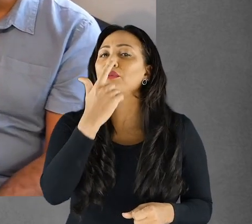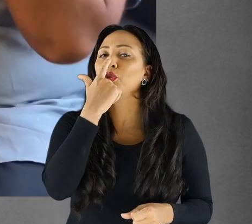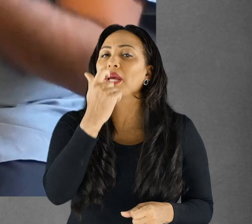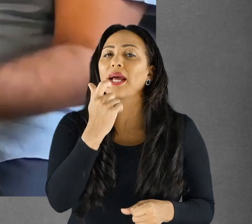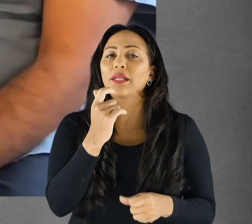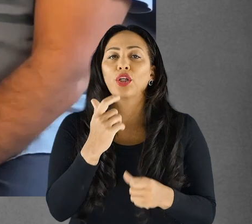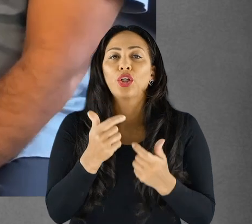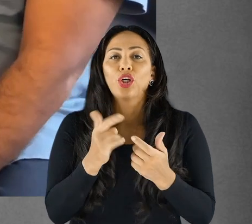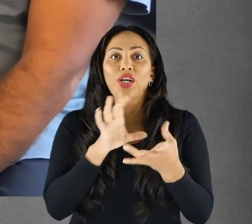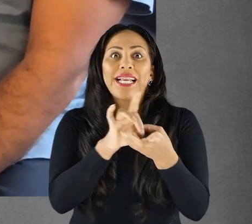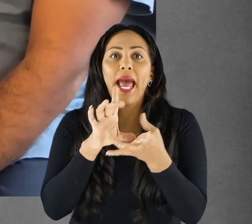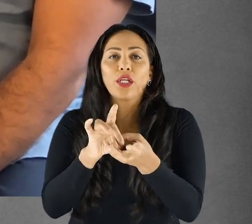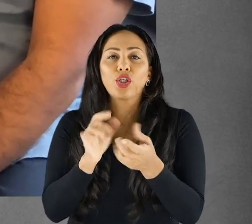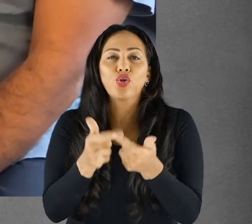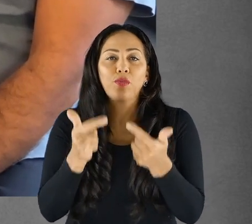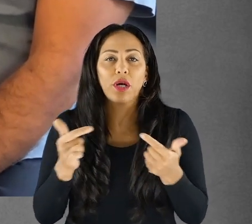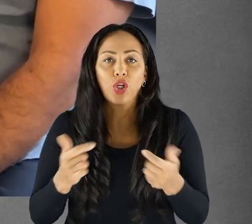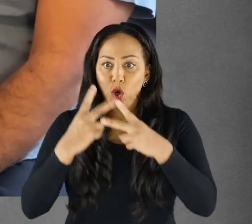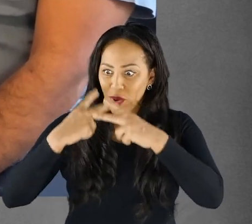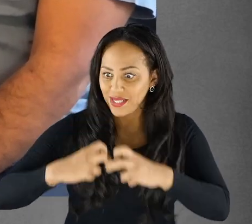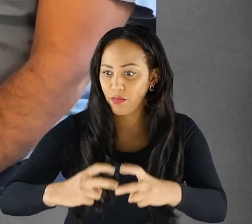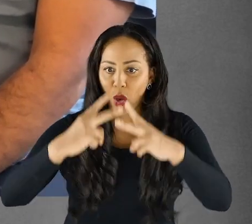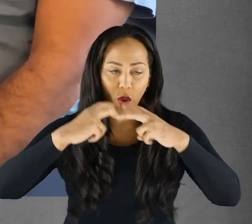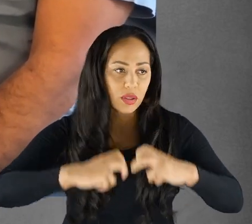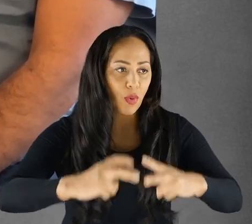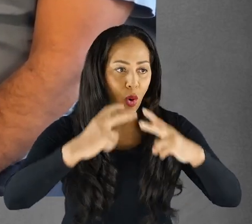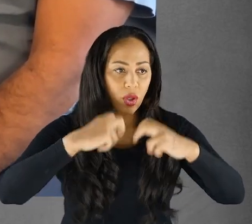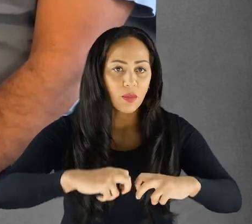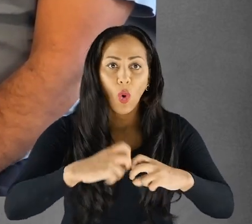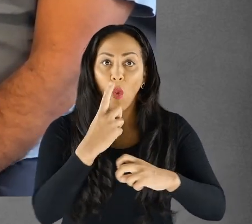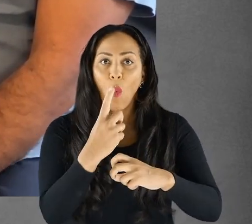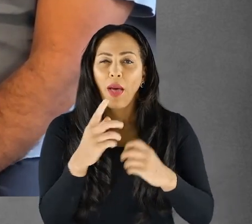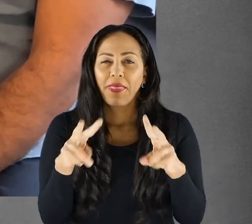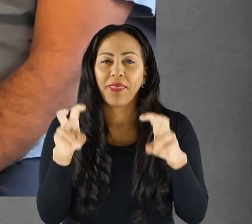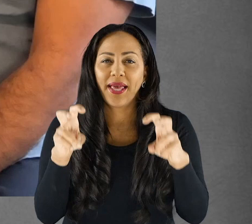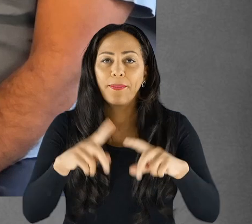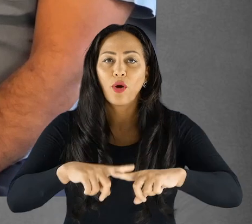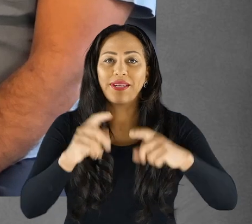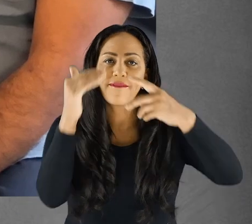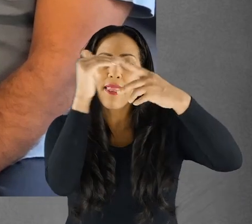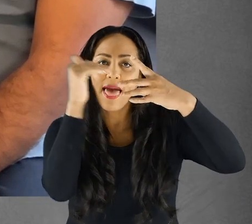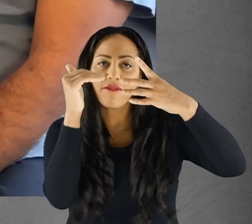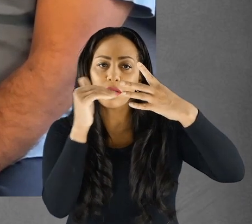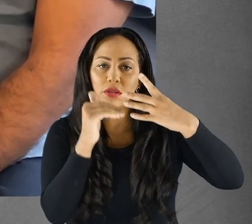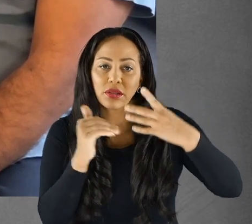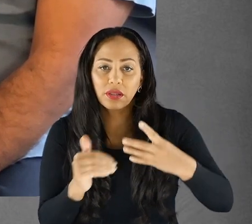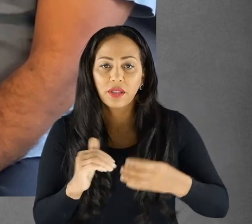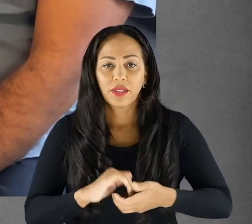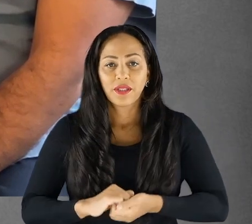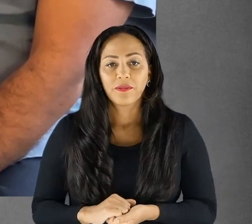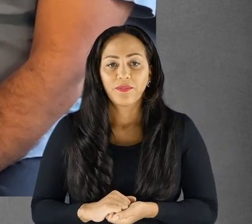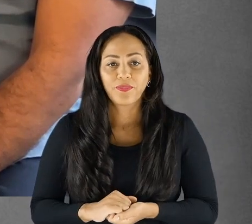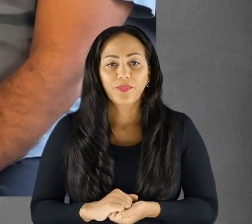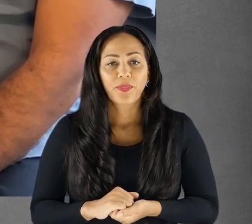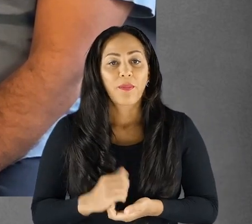oriented. There's often the tendency to over connect as well, so I'll be always sort of exploring the same themes but on different levels. So